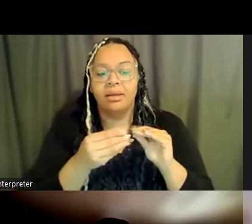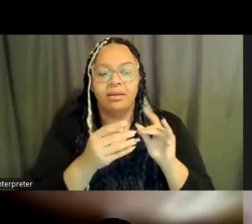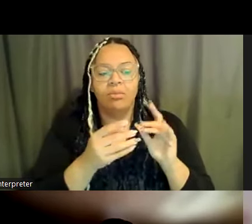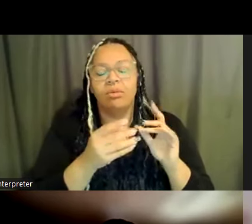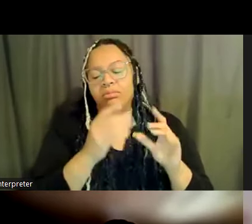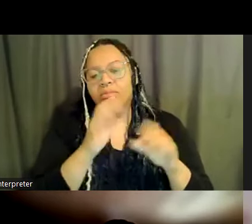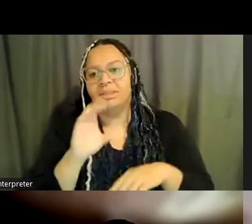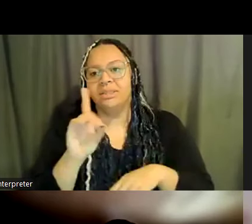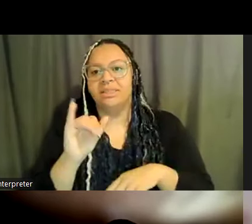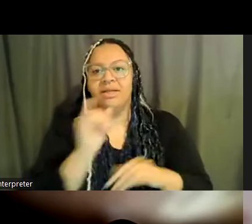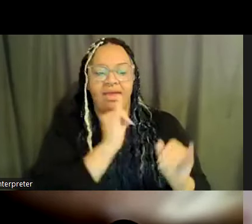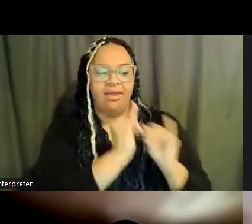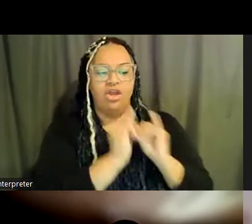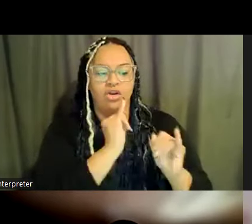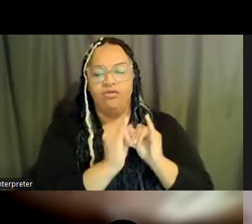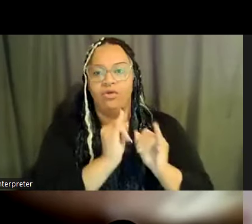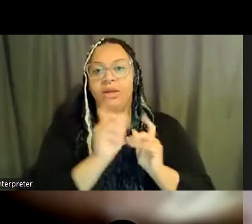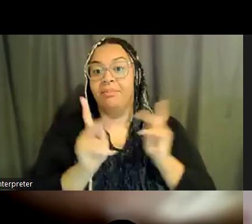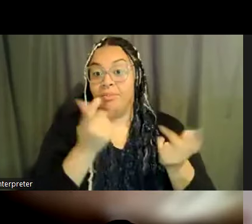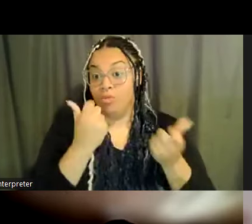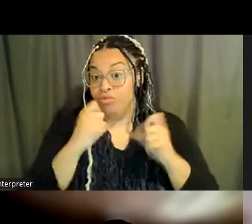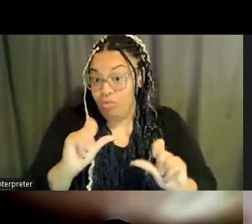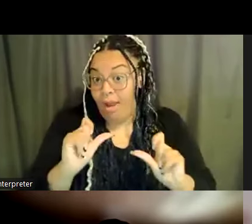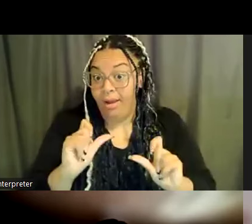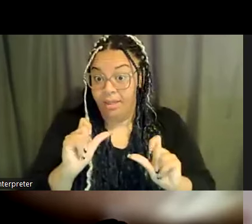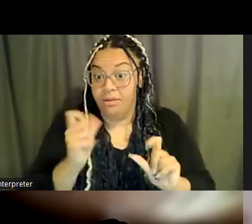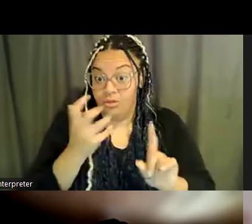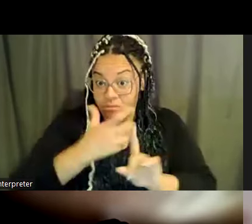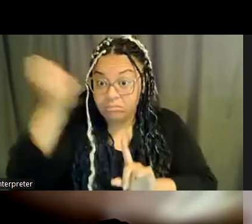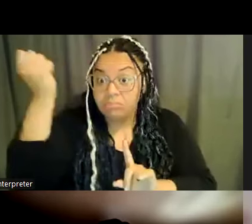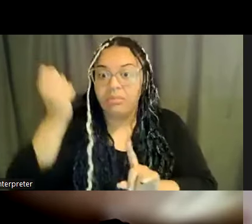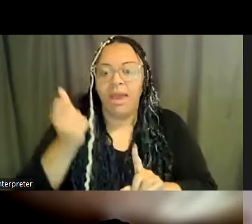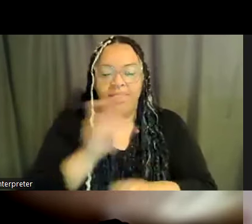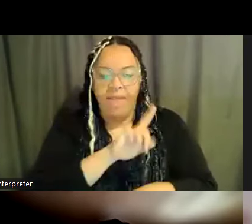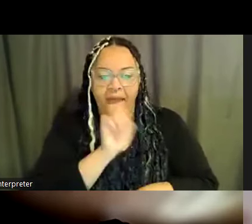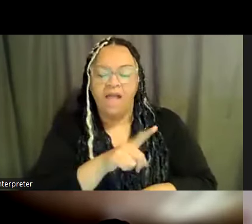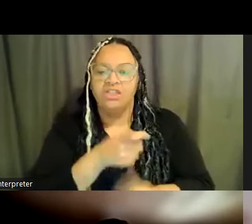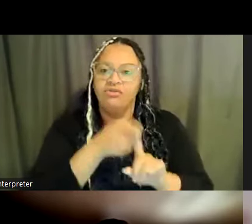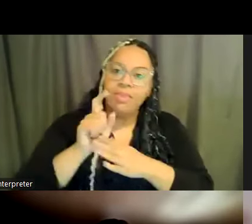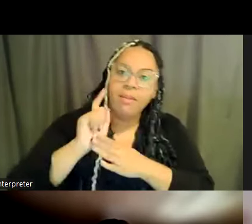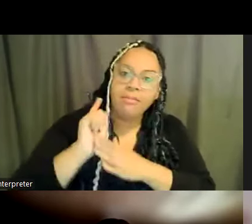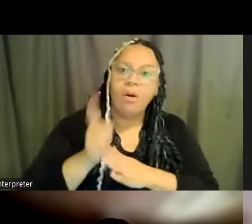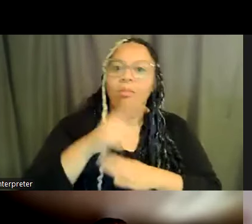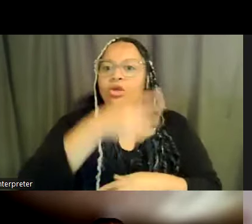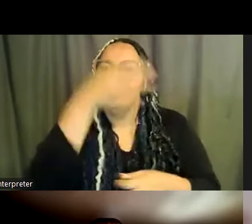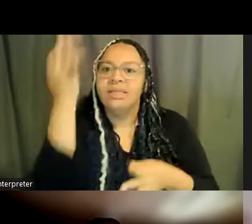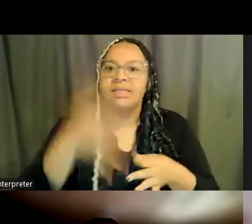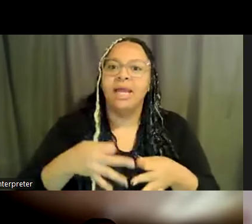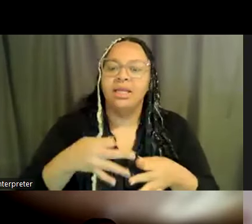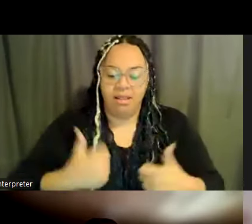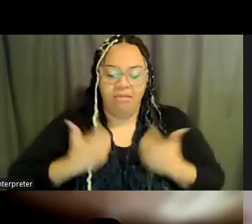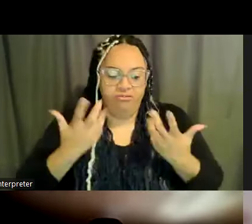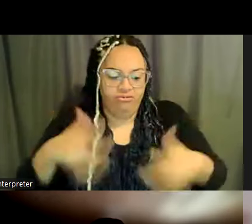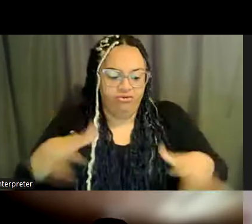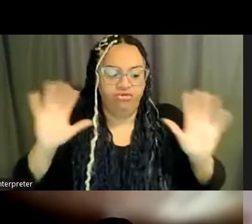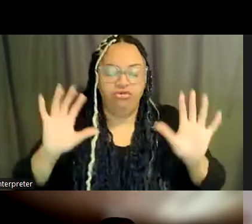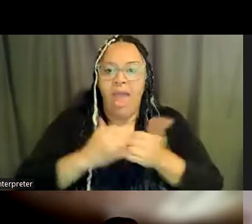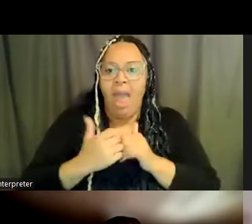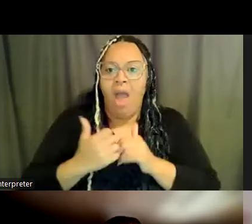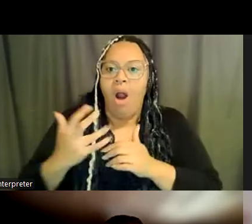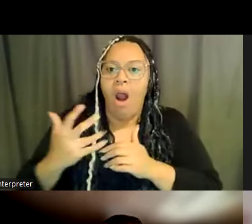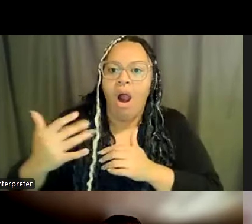survivors. And they asked them, from the moment you decided to end your life, how long was it until you